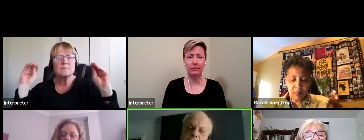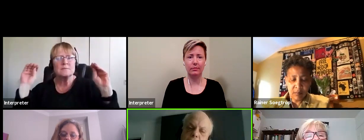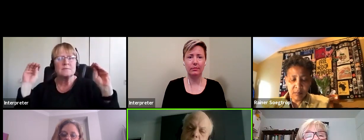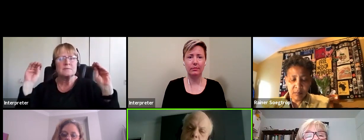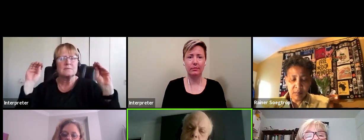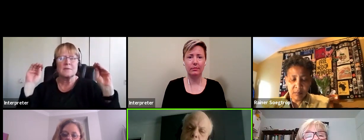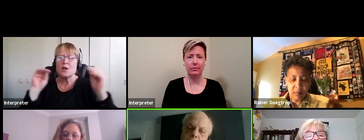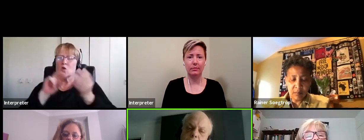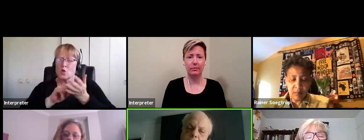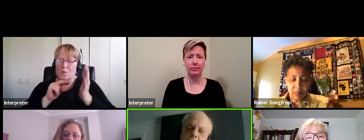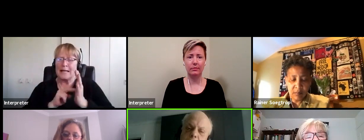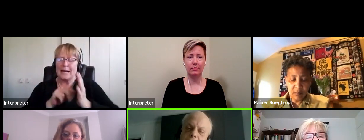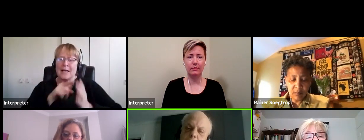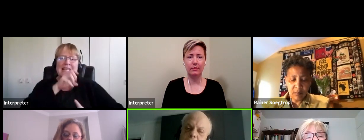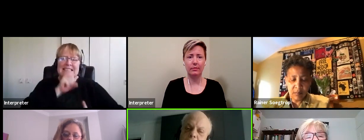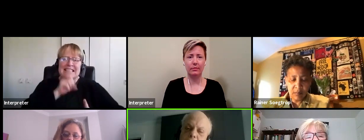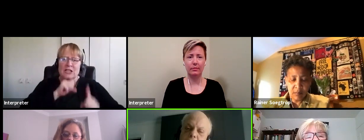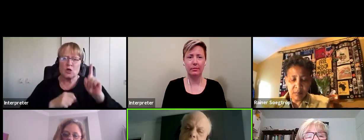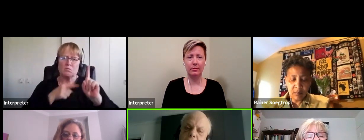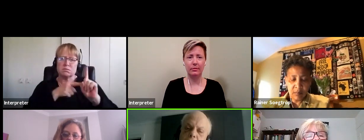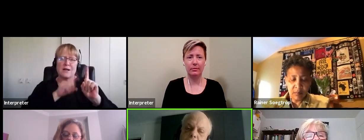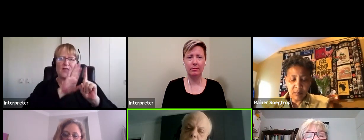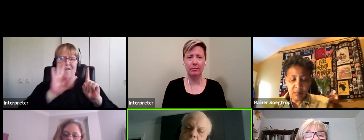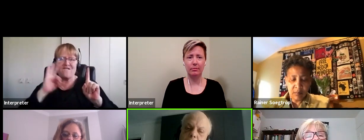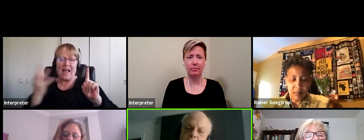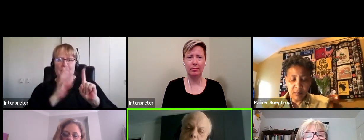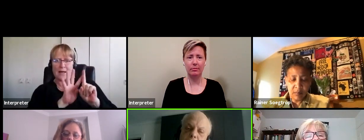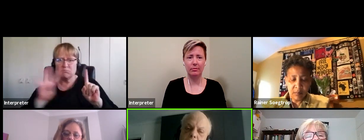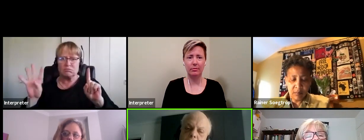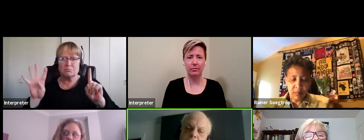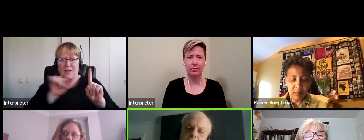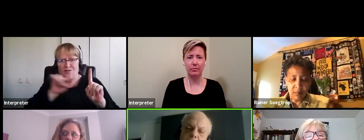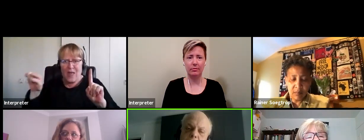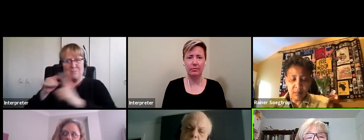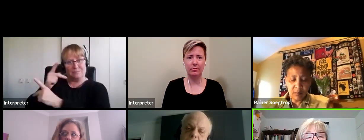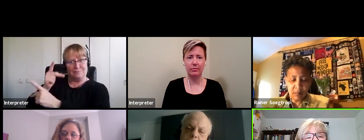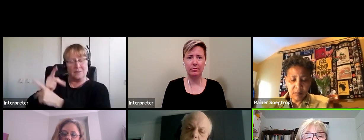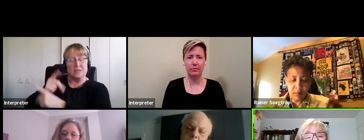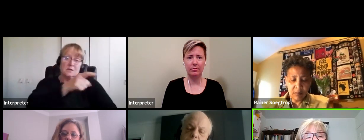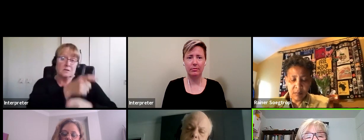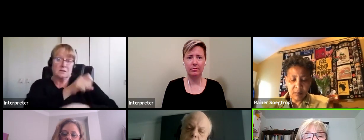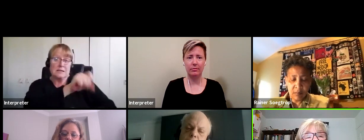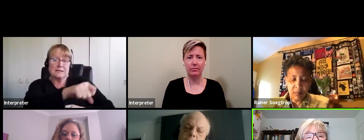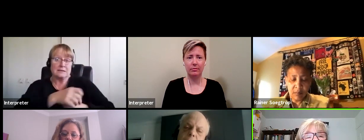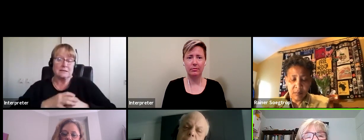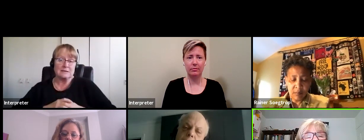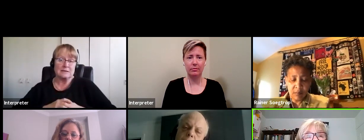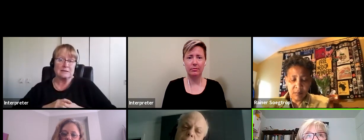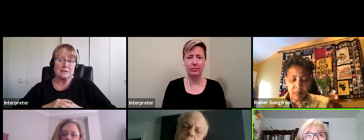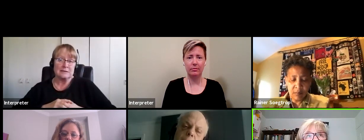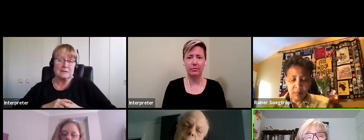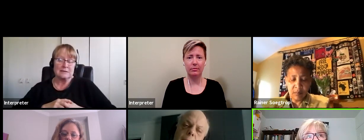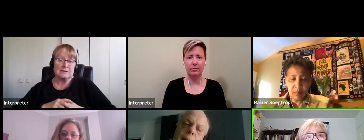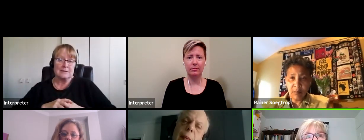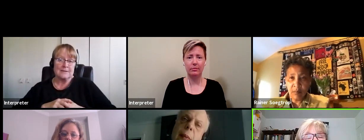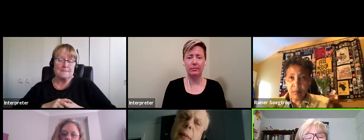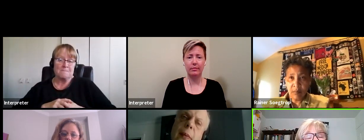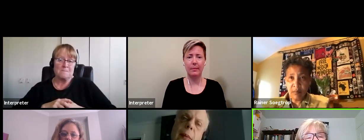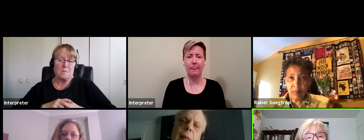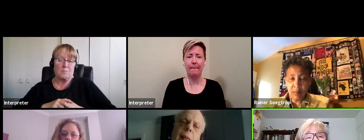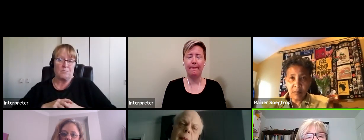of a senior who need some respite if they're taking care of their loved one. That's correct. And so